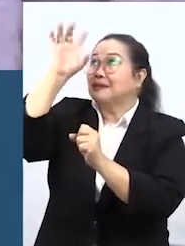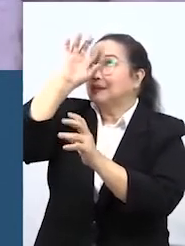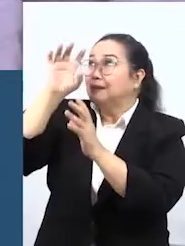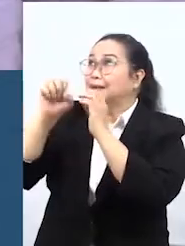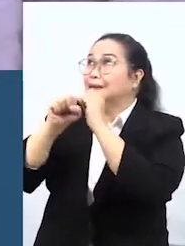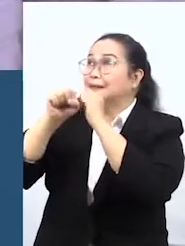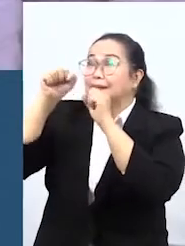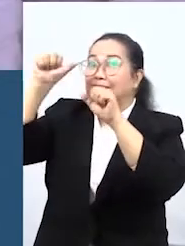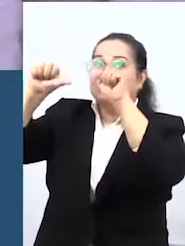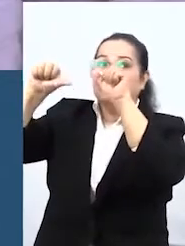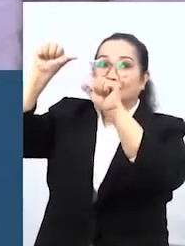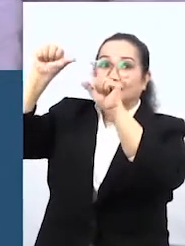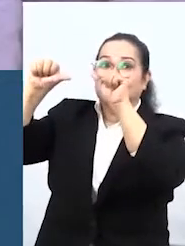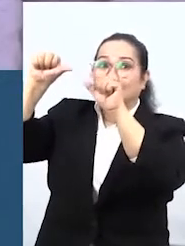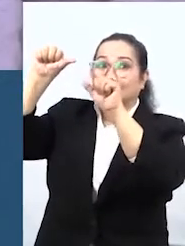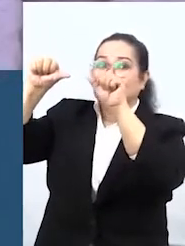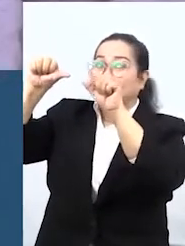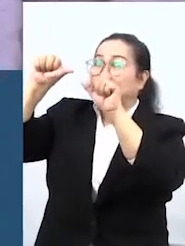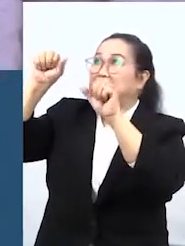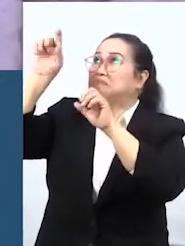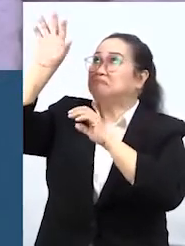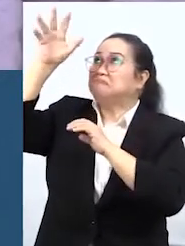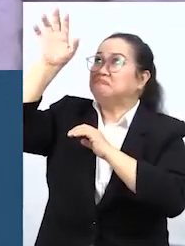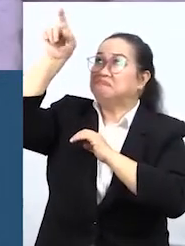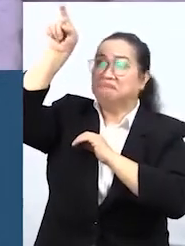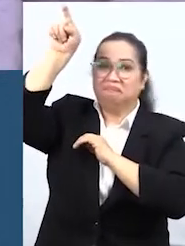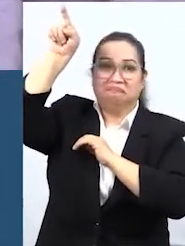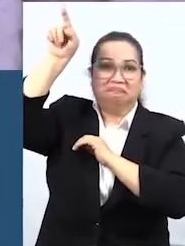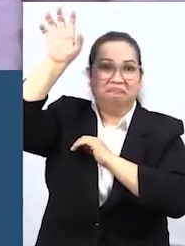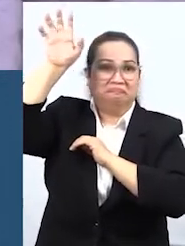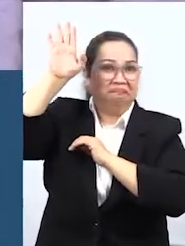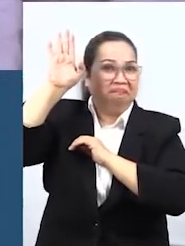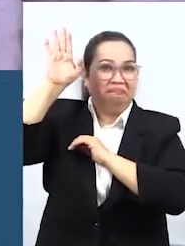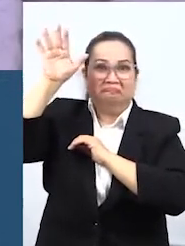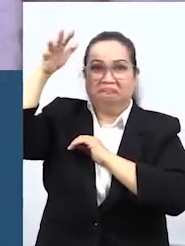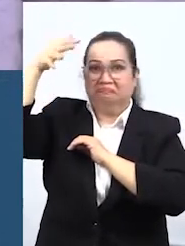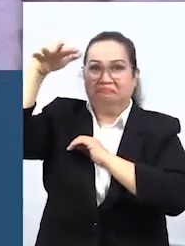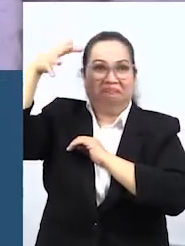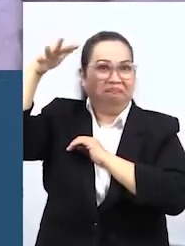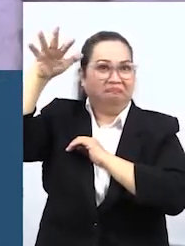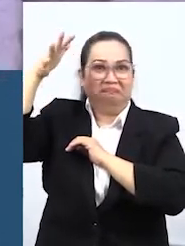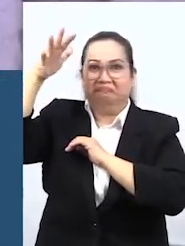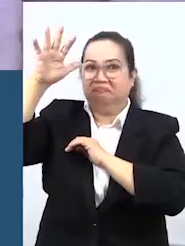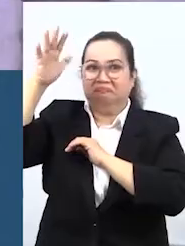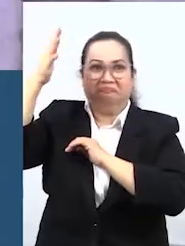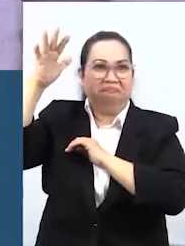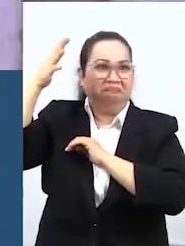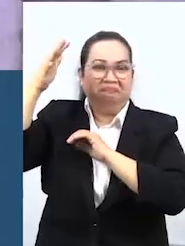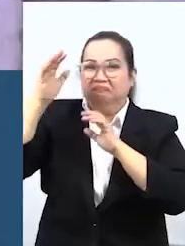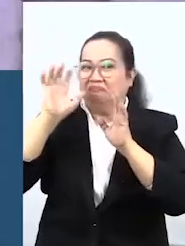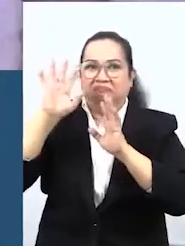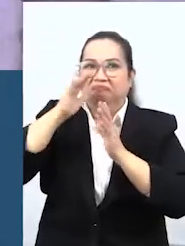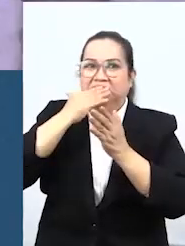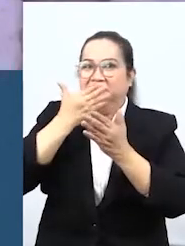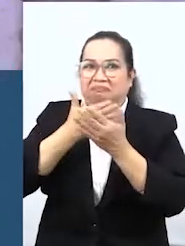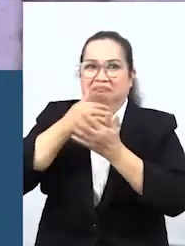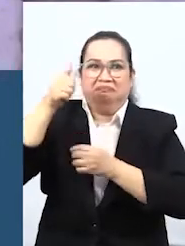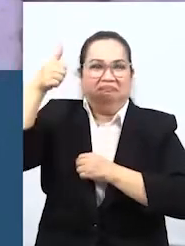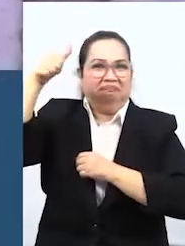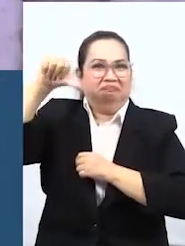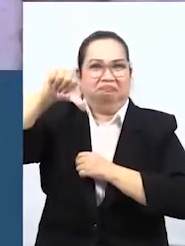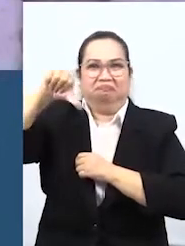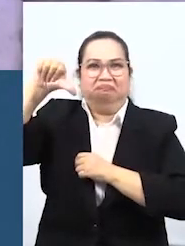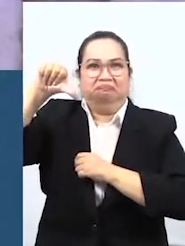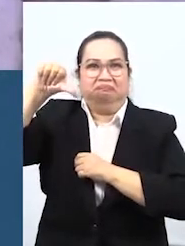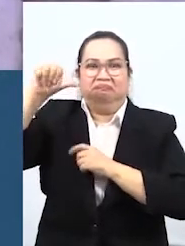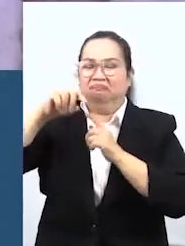begin to doubt and you begin to suspect that God is not really good and he will